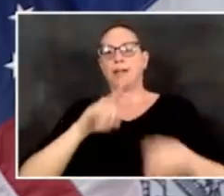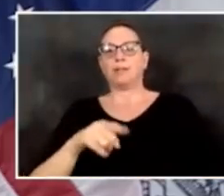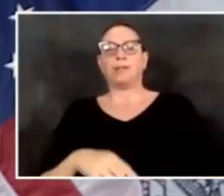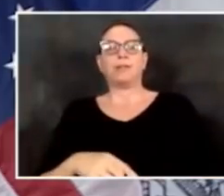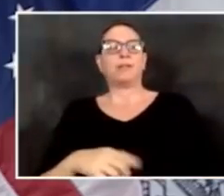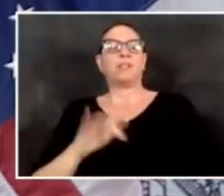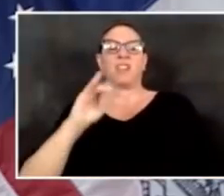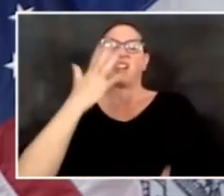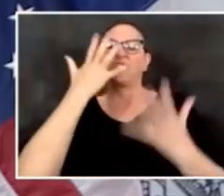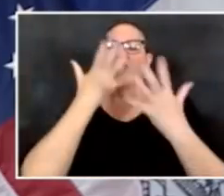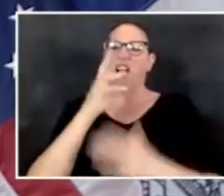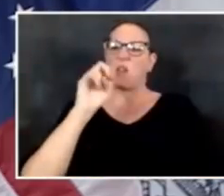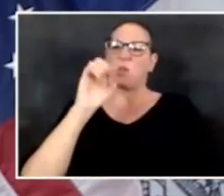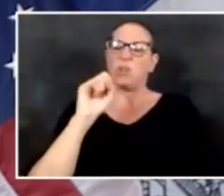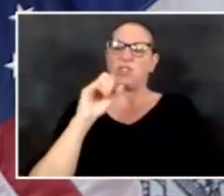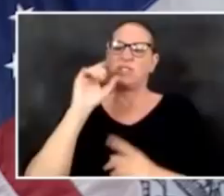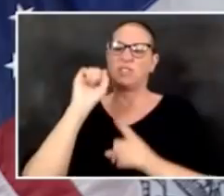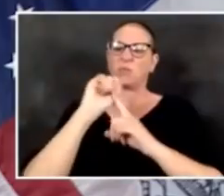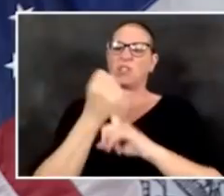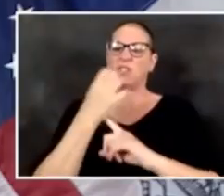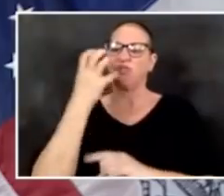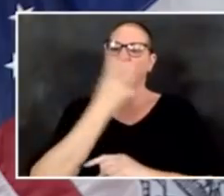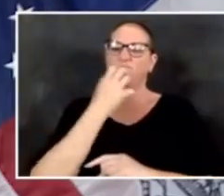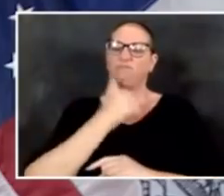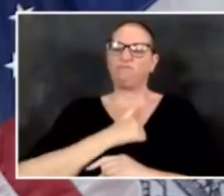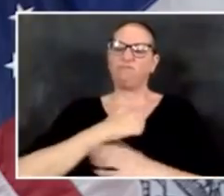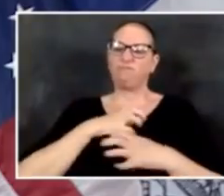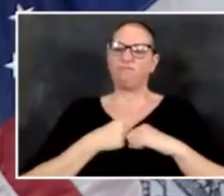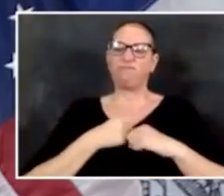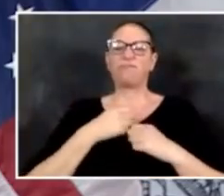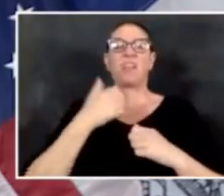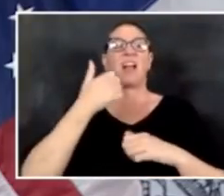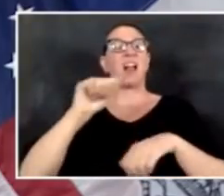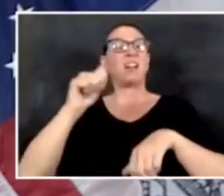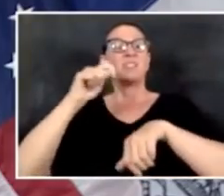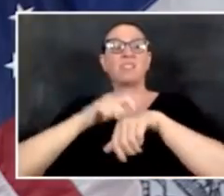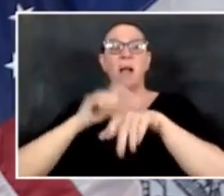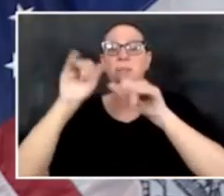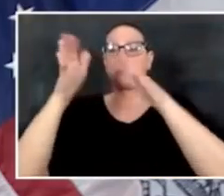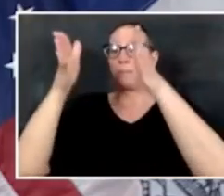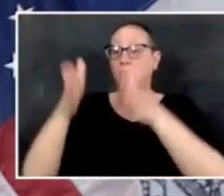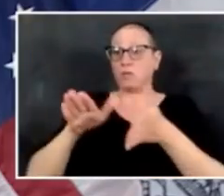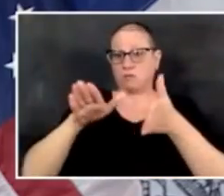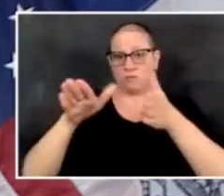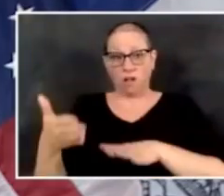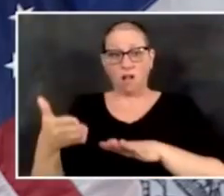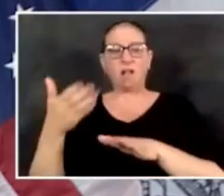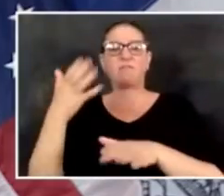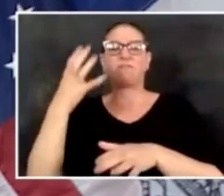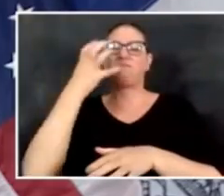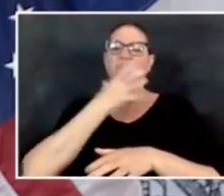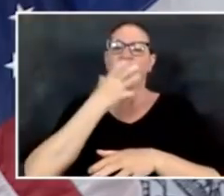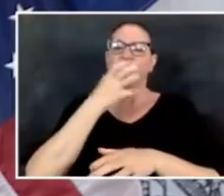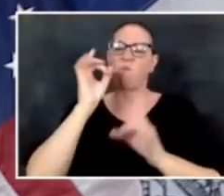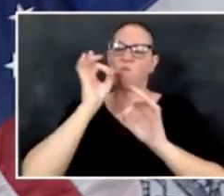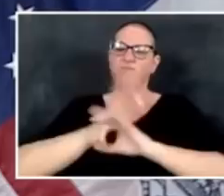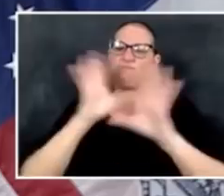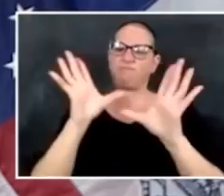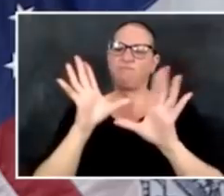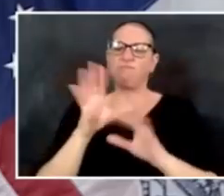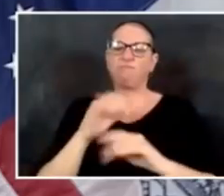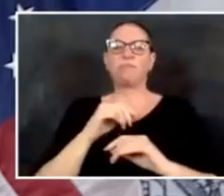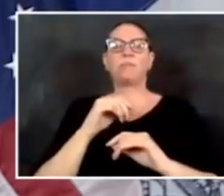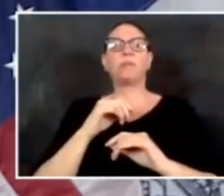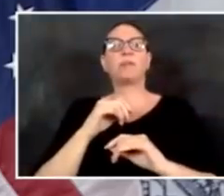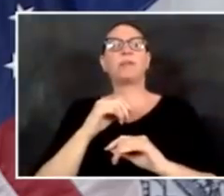lose people whose life, their lives, something went wrong in their lives at some point and they ended up homeless on the